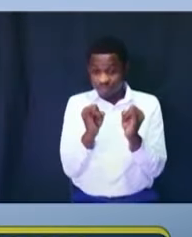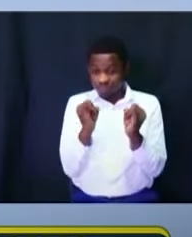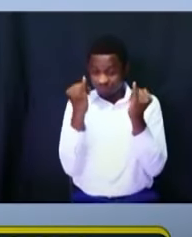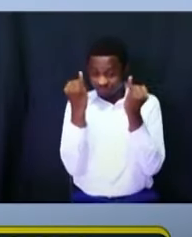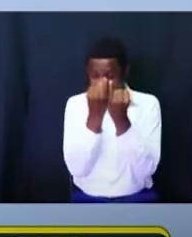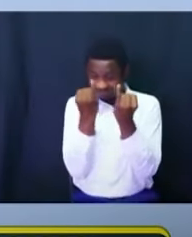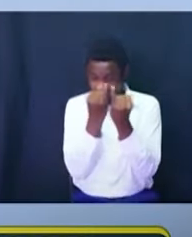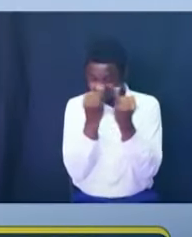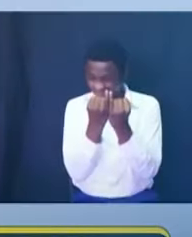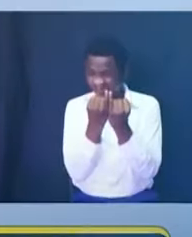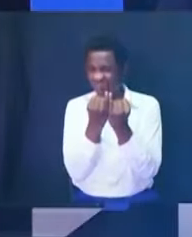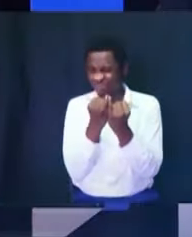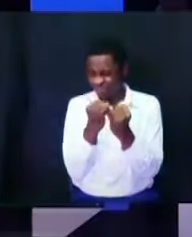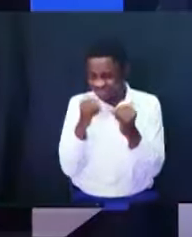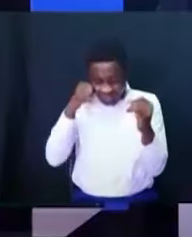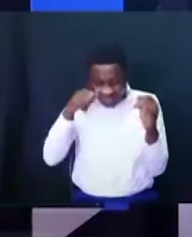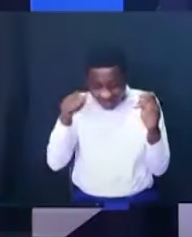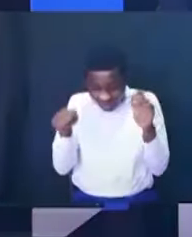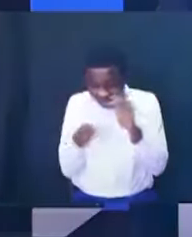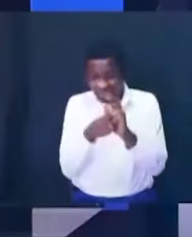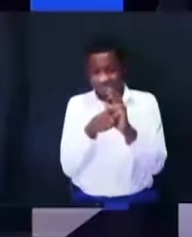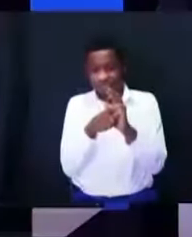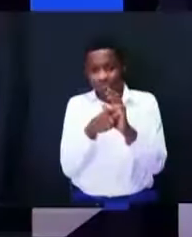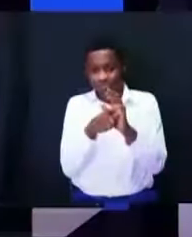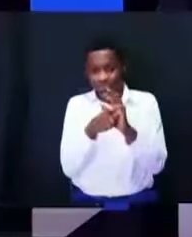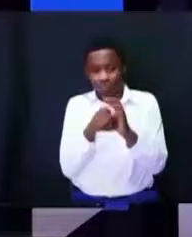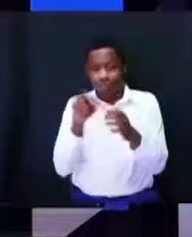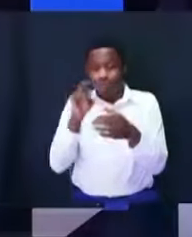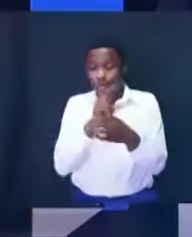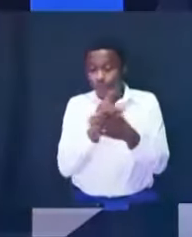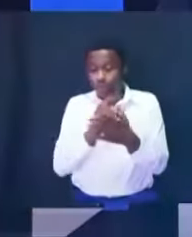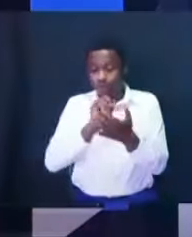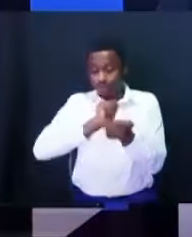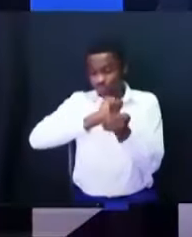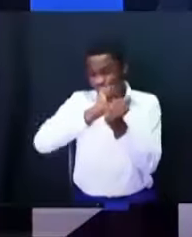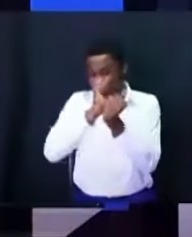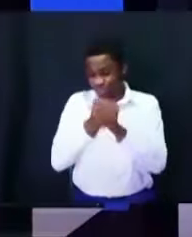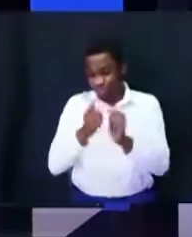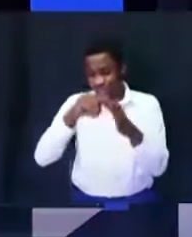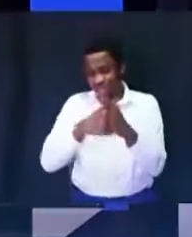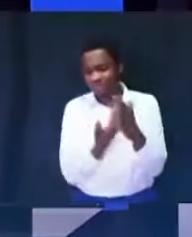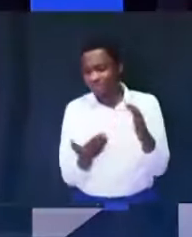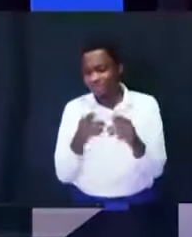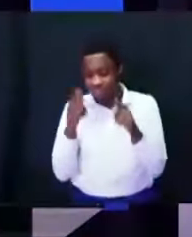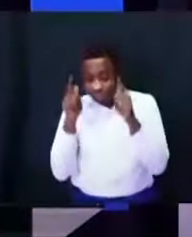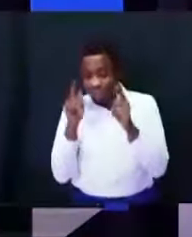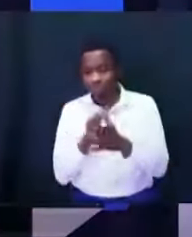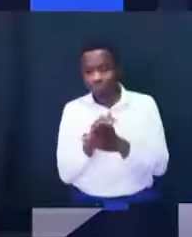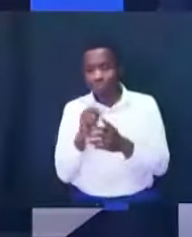identity we are talking about changing appearance we are talking about